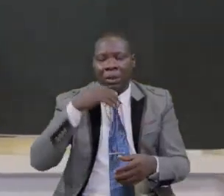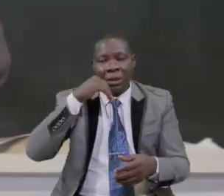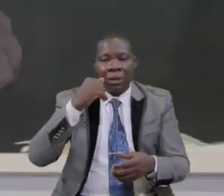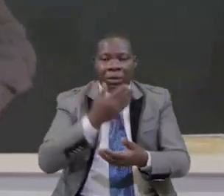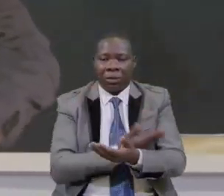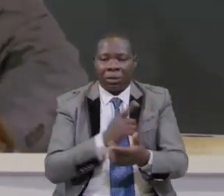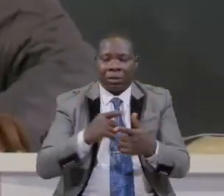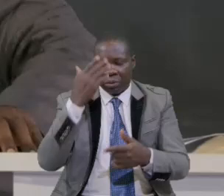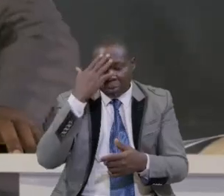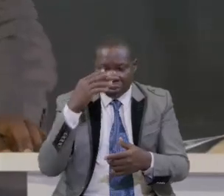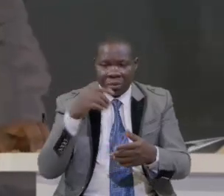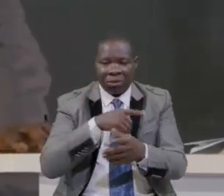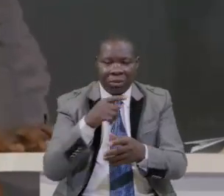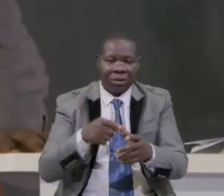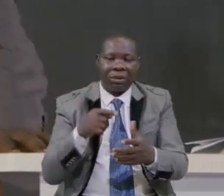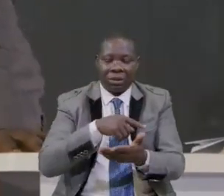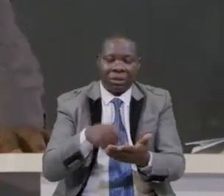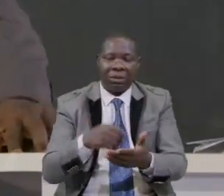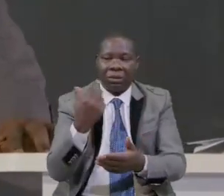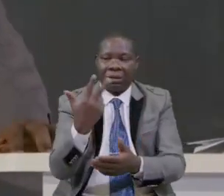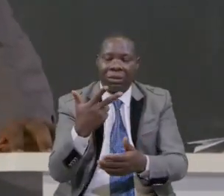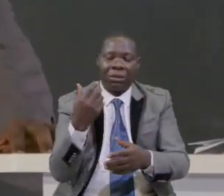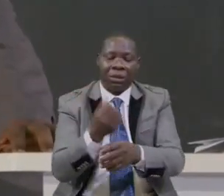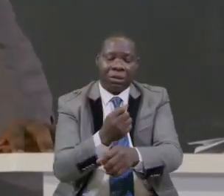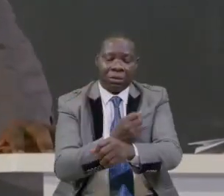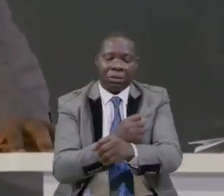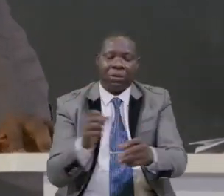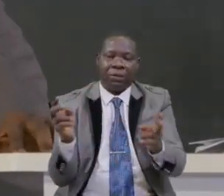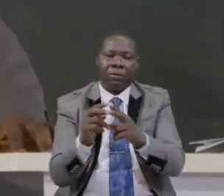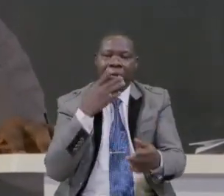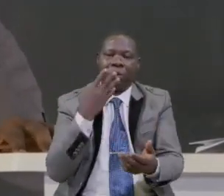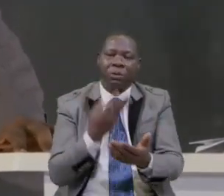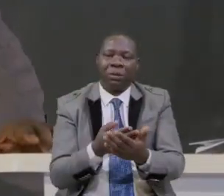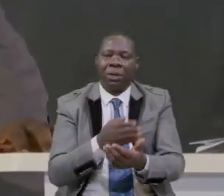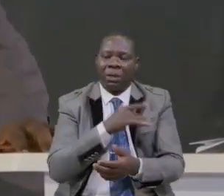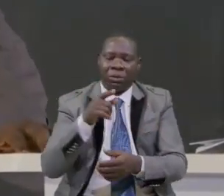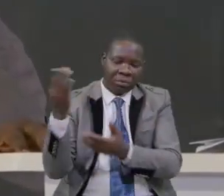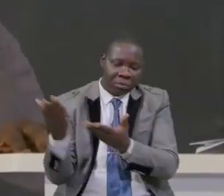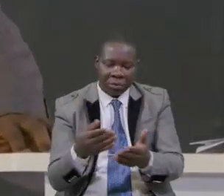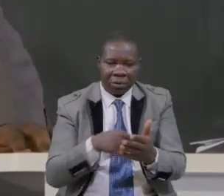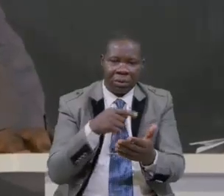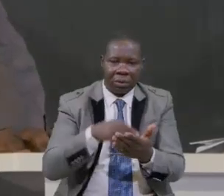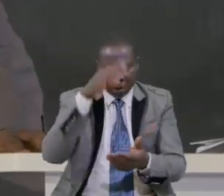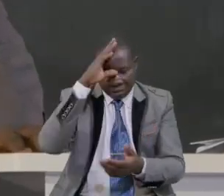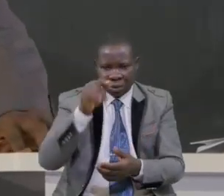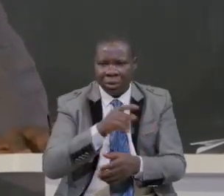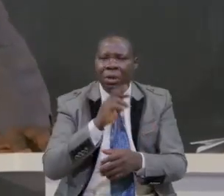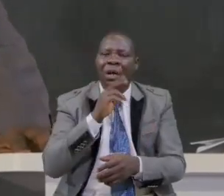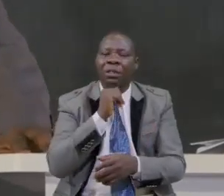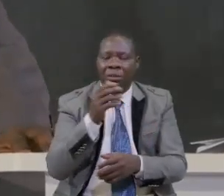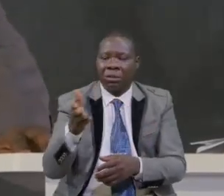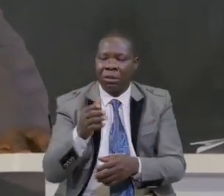this man. And you are not there. Don't even look at what they are doing. Just teach